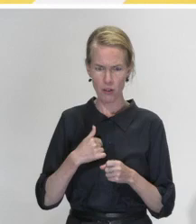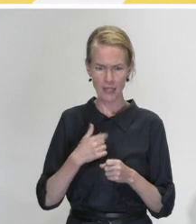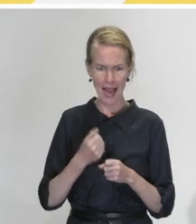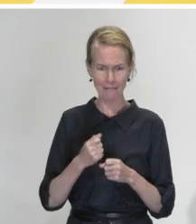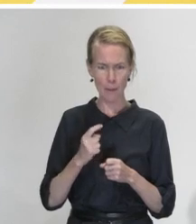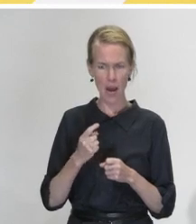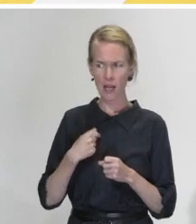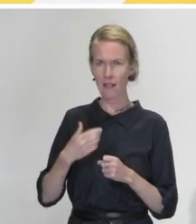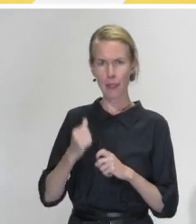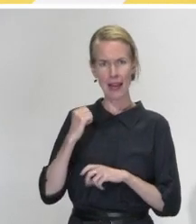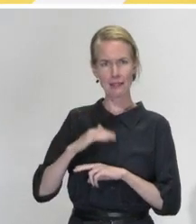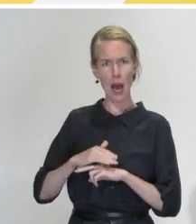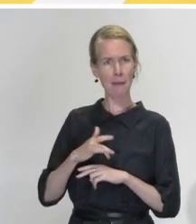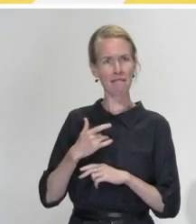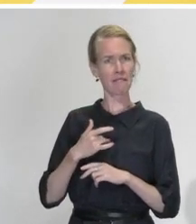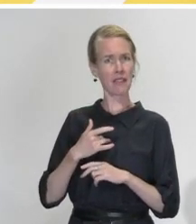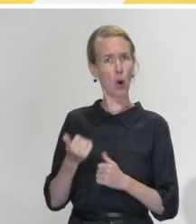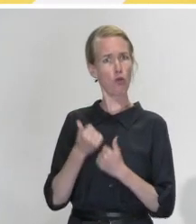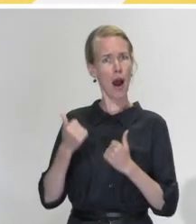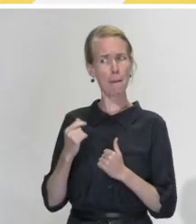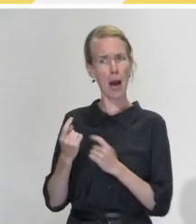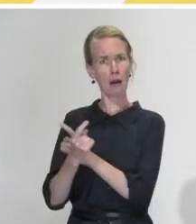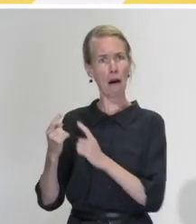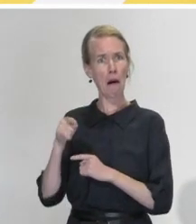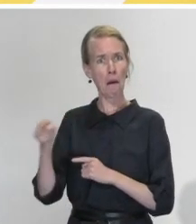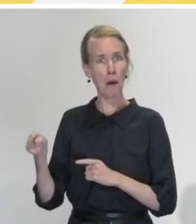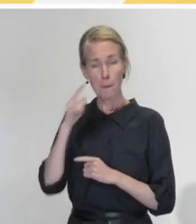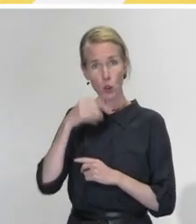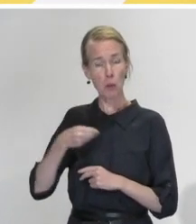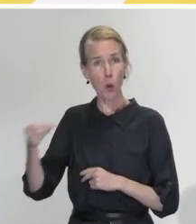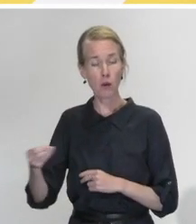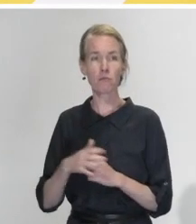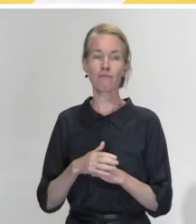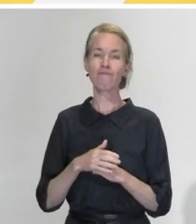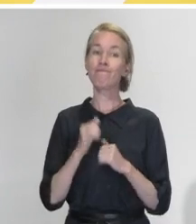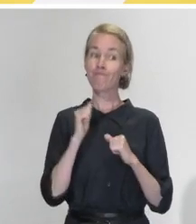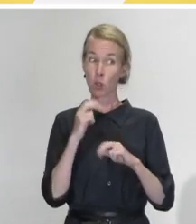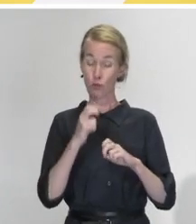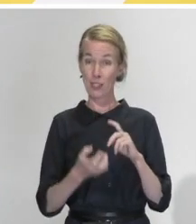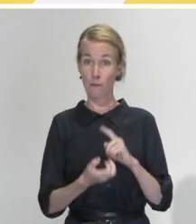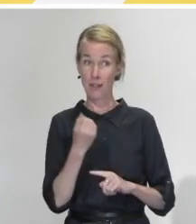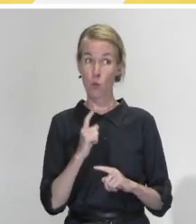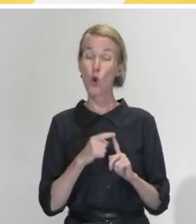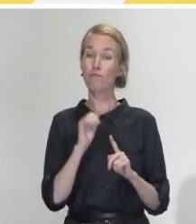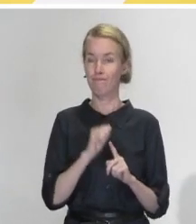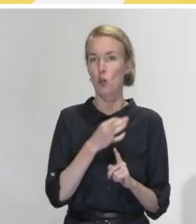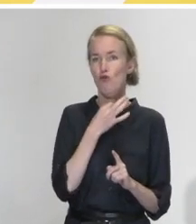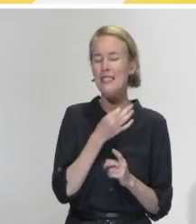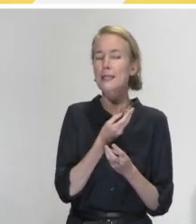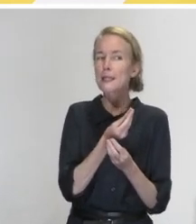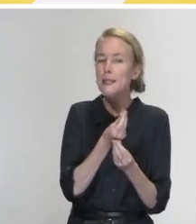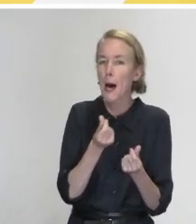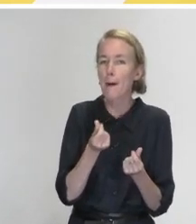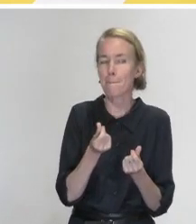days. And during the period when people are pre-symptomatic, some infected people can be contagious.